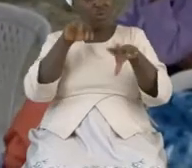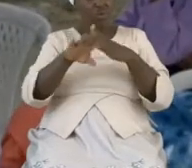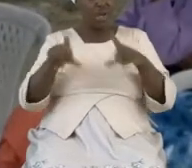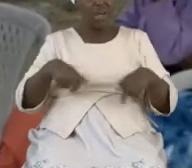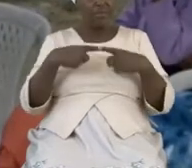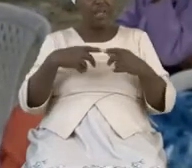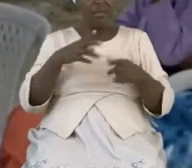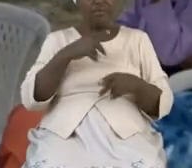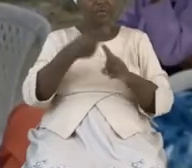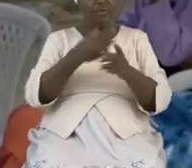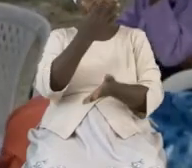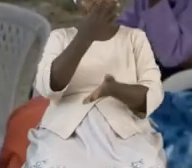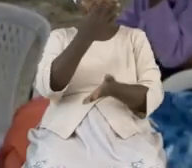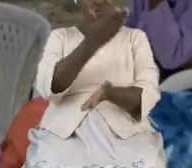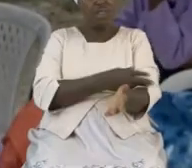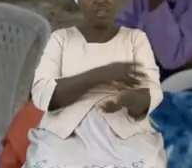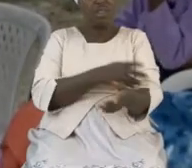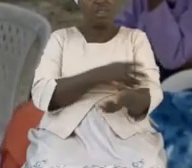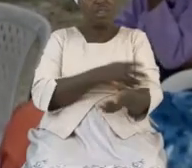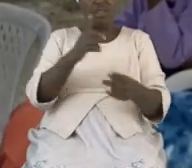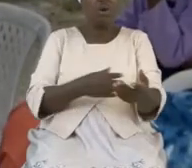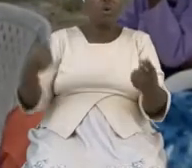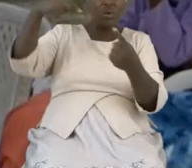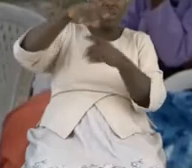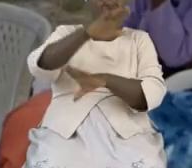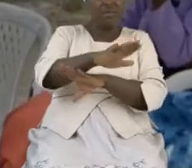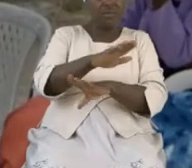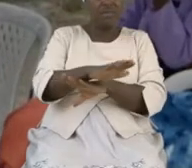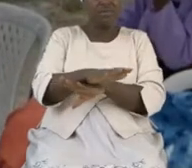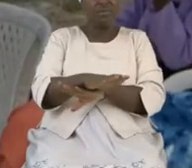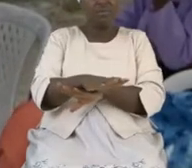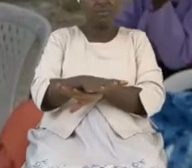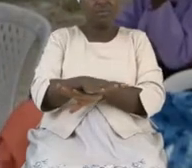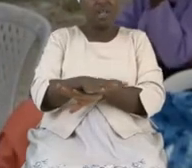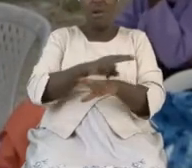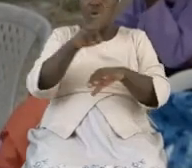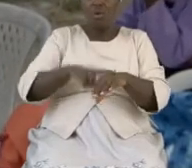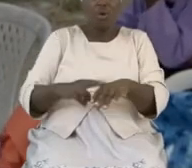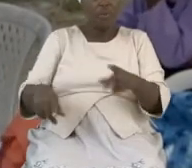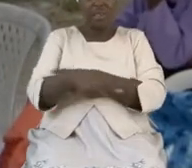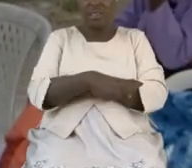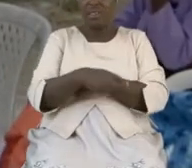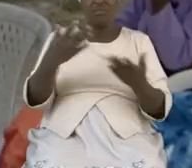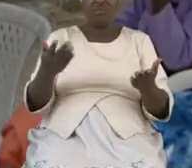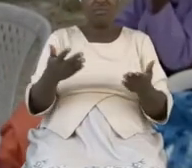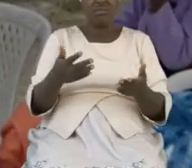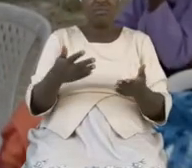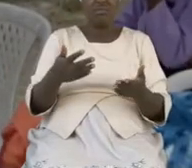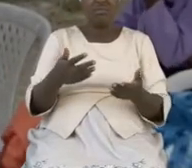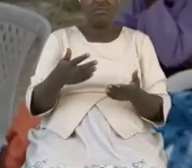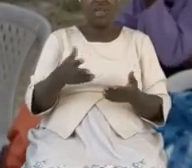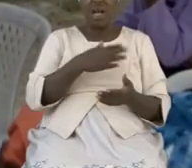evening? Regular day, normal day, or special day. And look at what you